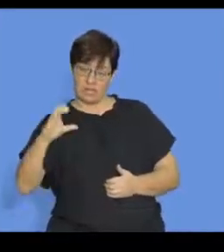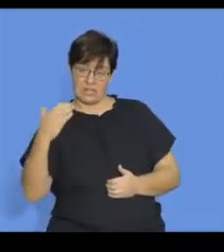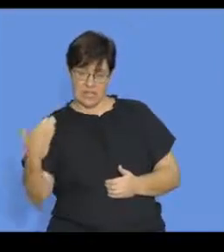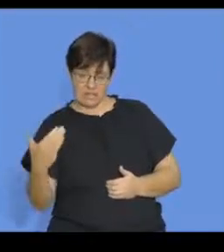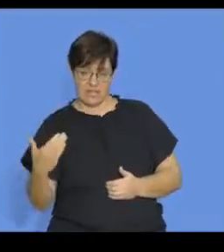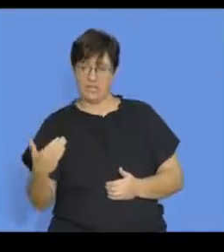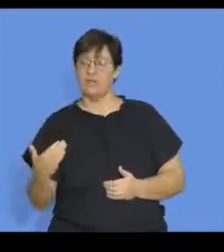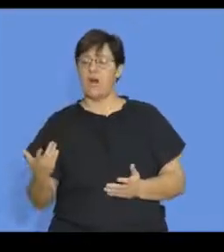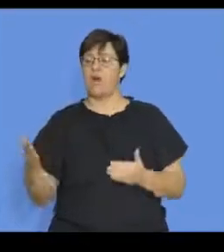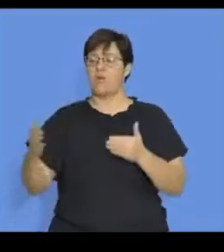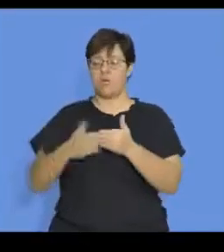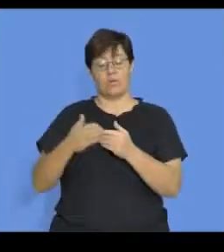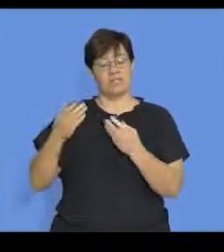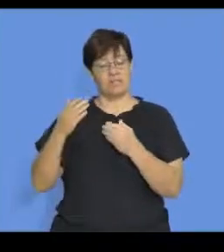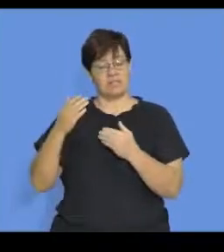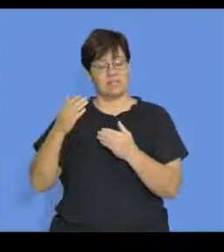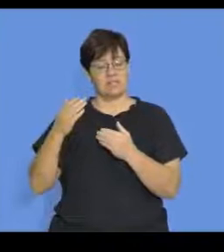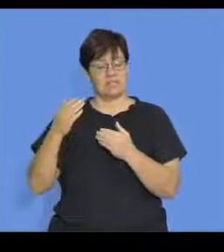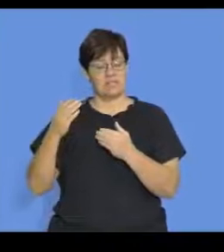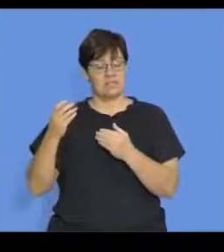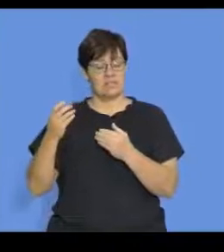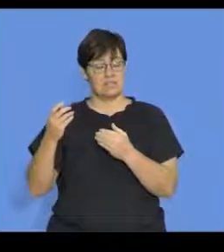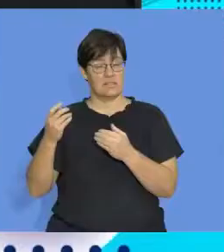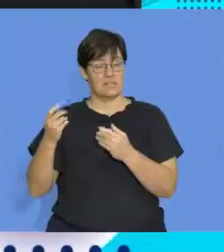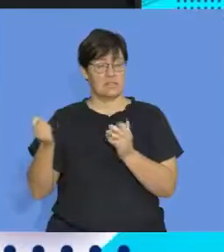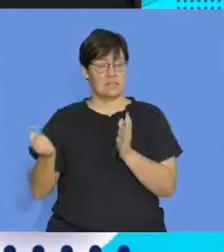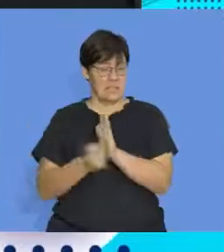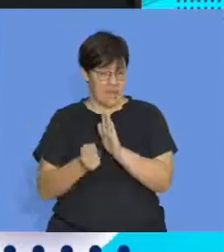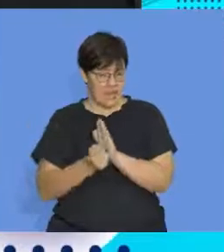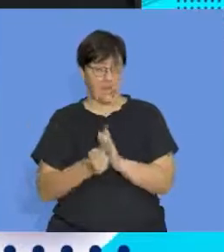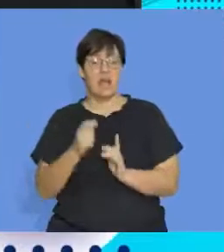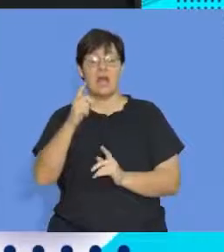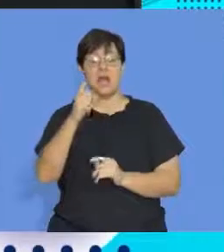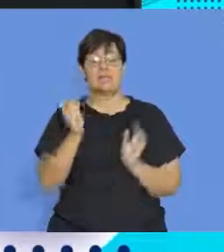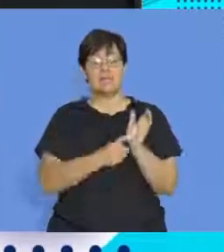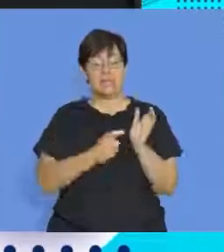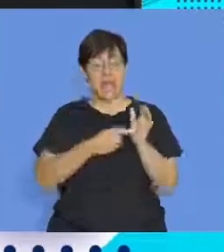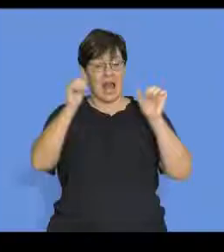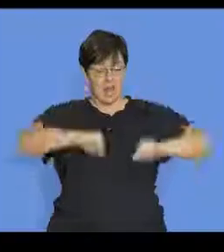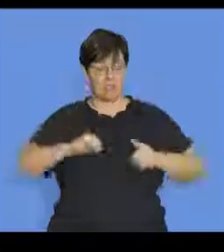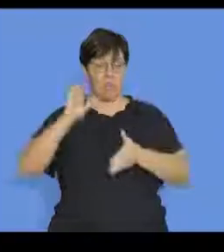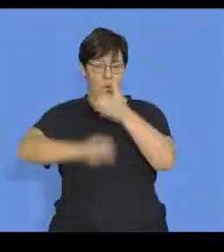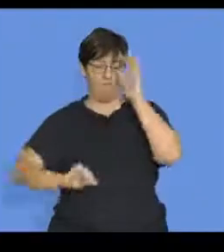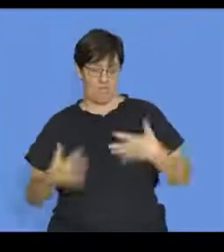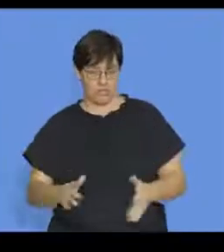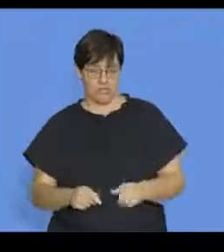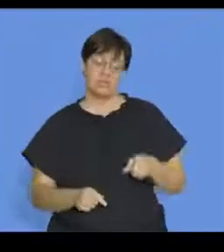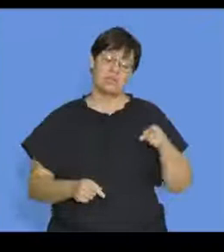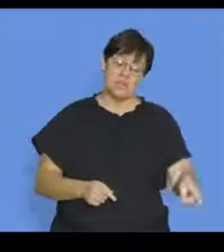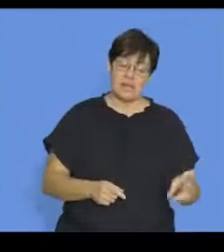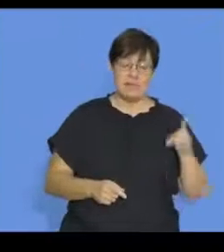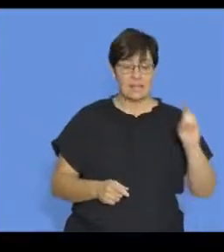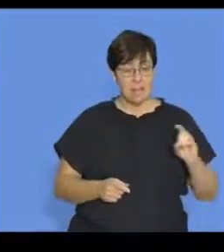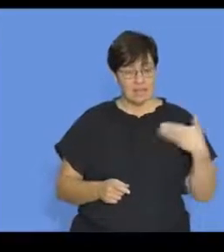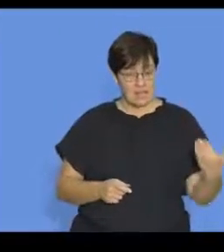sales after subtracting debtor's allowance. We know this already. On the debit side, we close